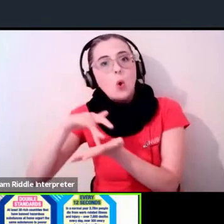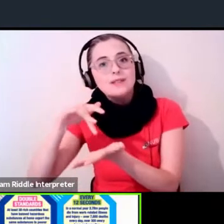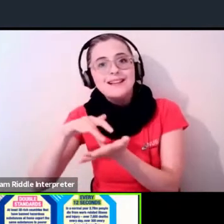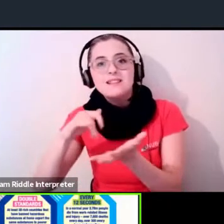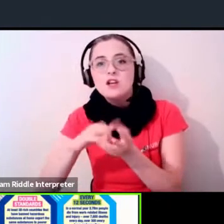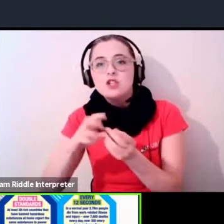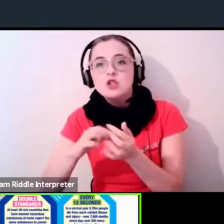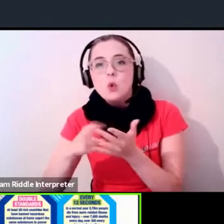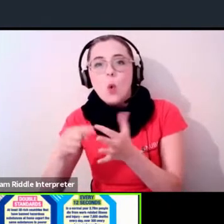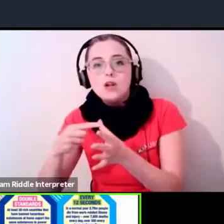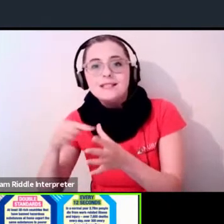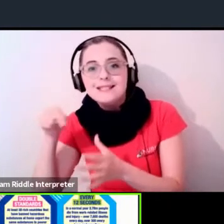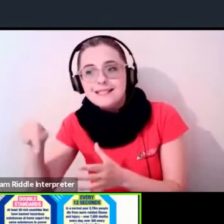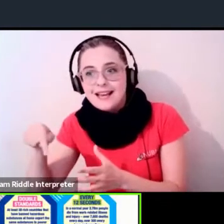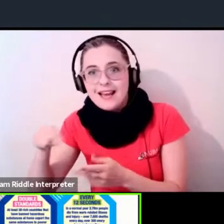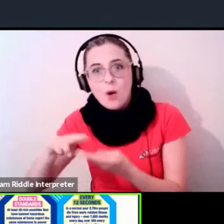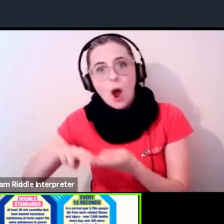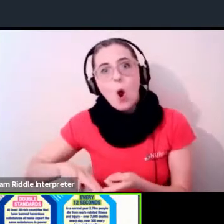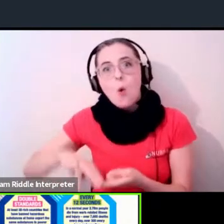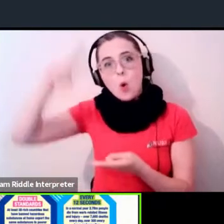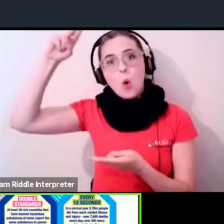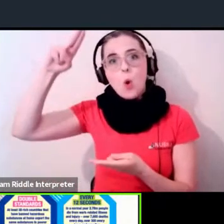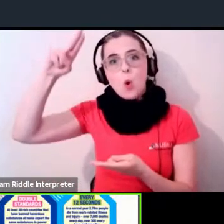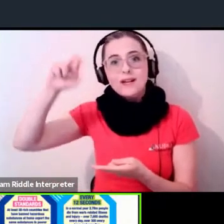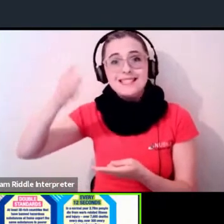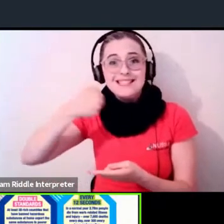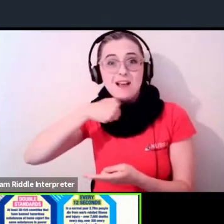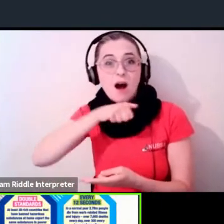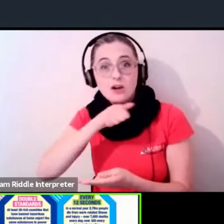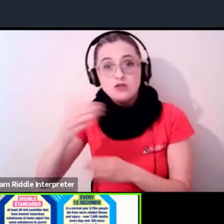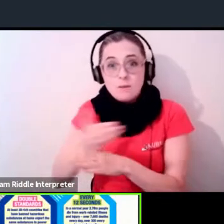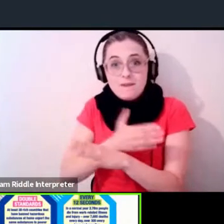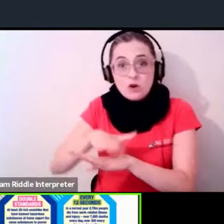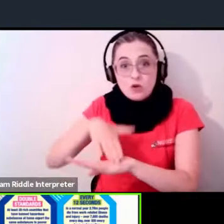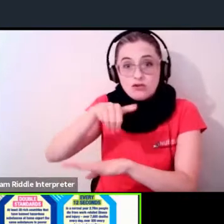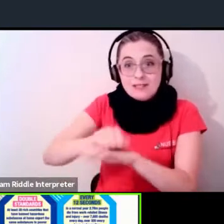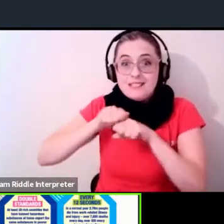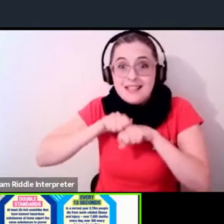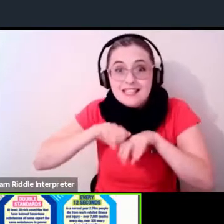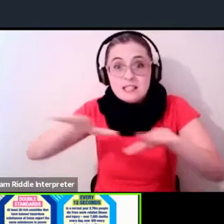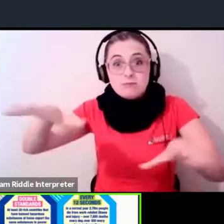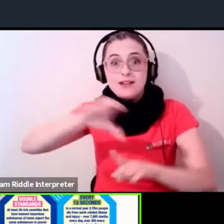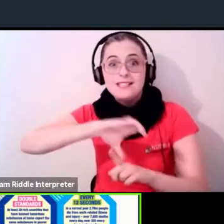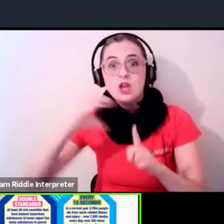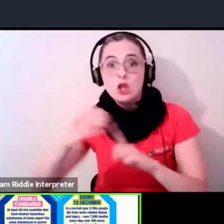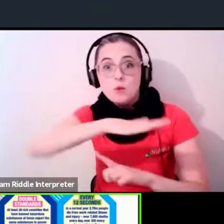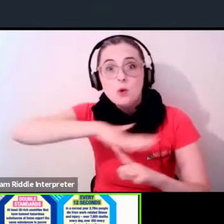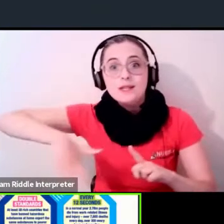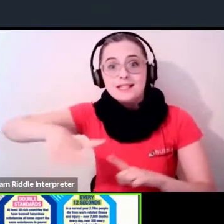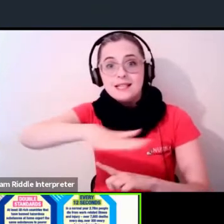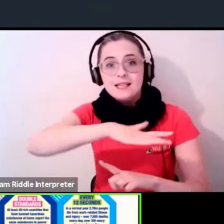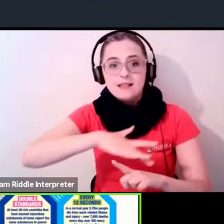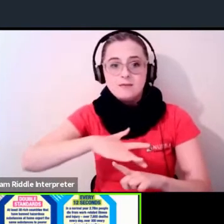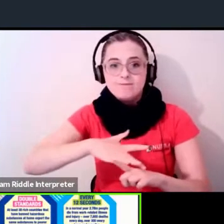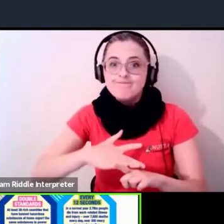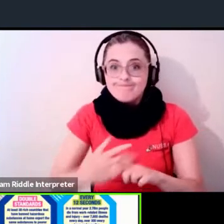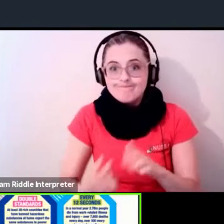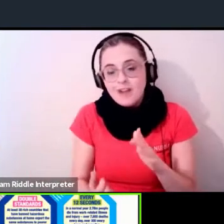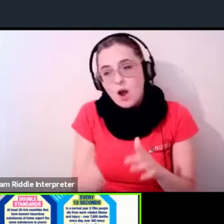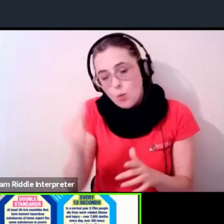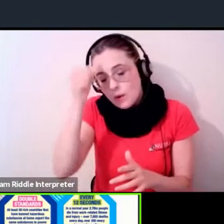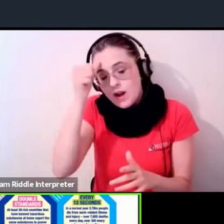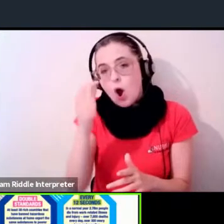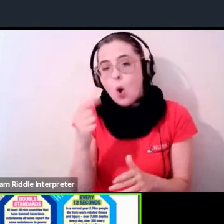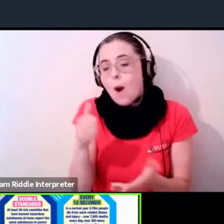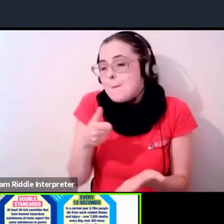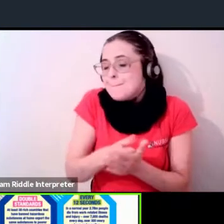skyrocketed to over 600 before Christmas and went into their communities. and as a result, at least one worker is